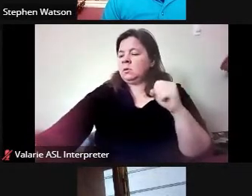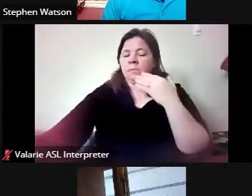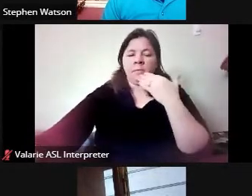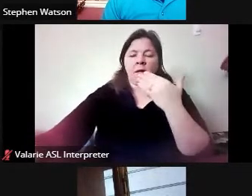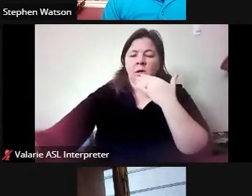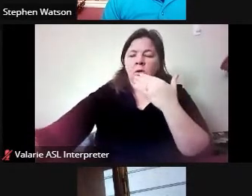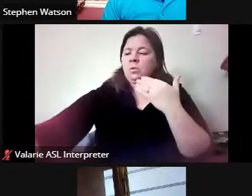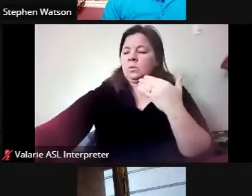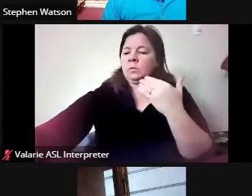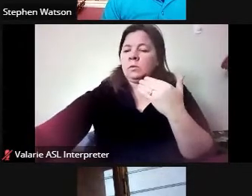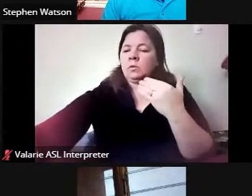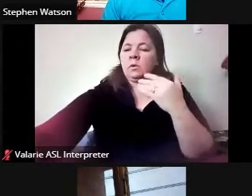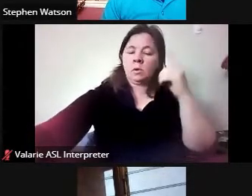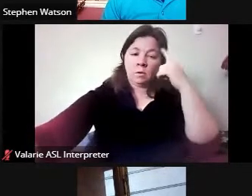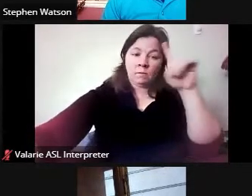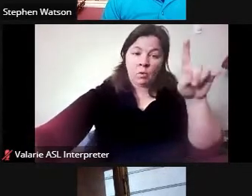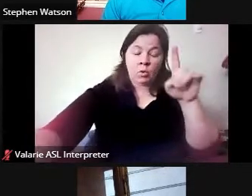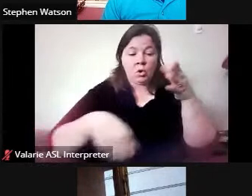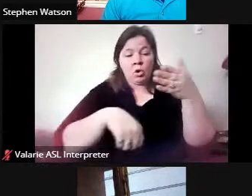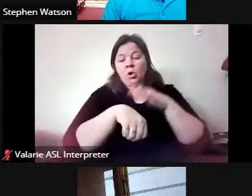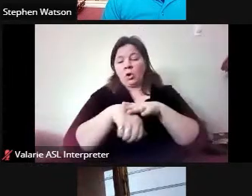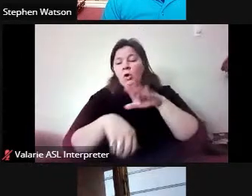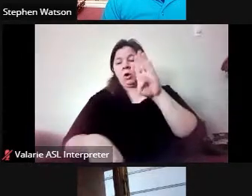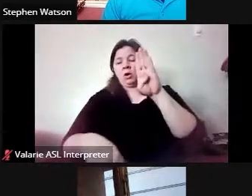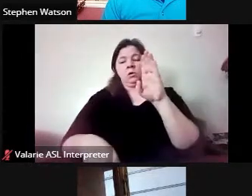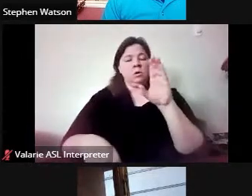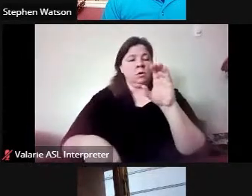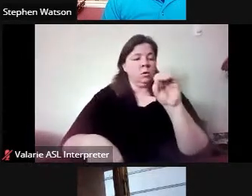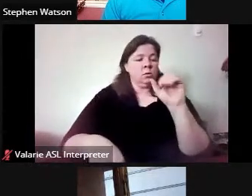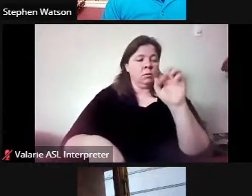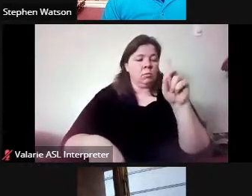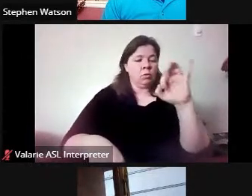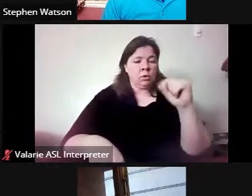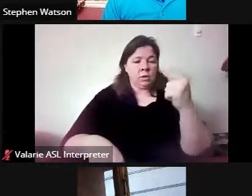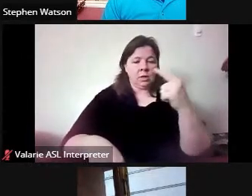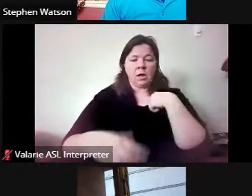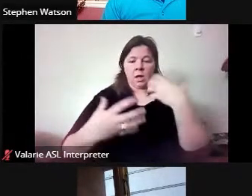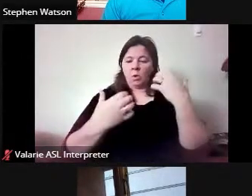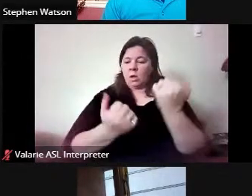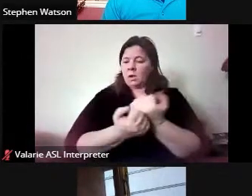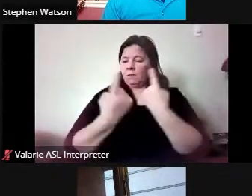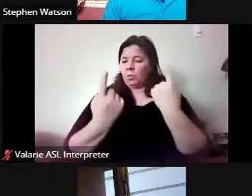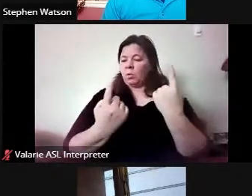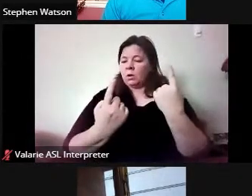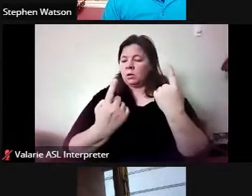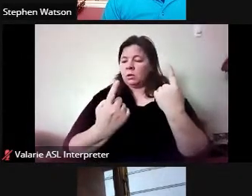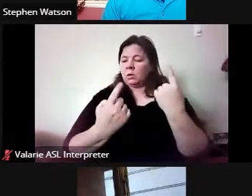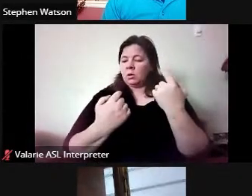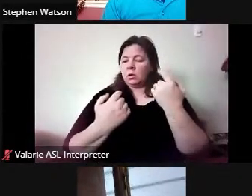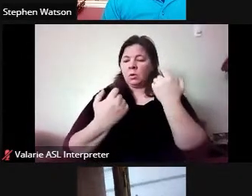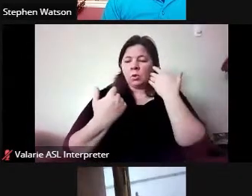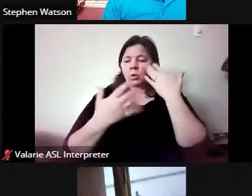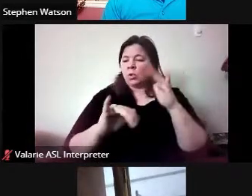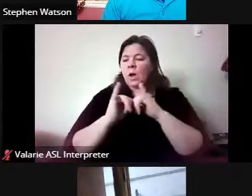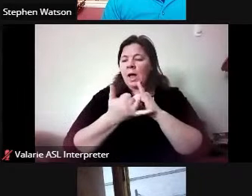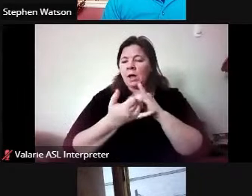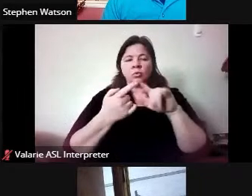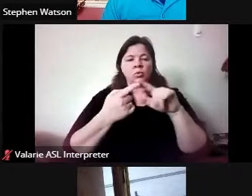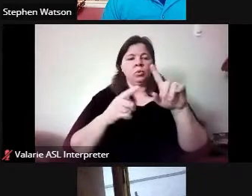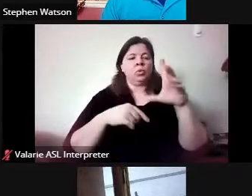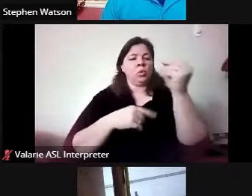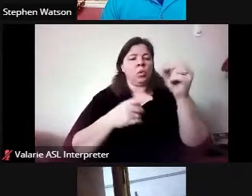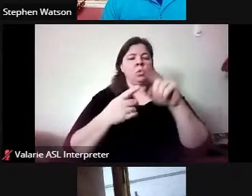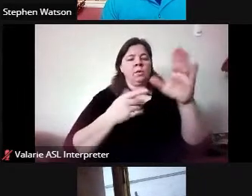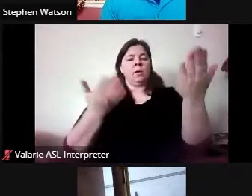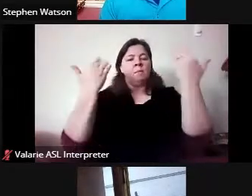you. For the onboarding, I would like each and everyone. There are a lot of people who don't even know how to go to their back